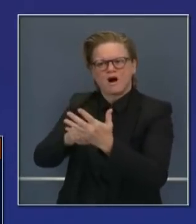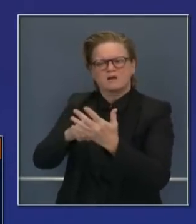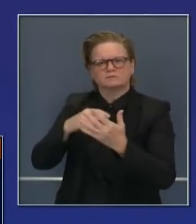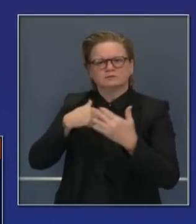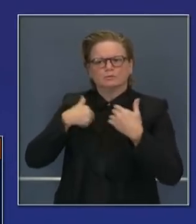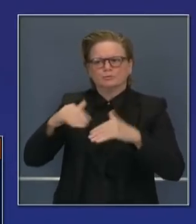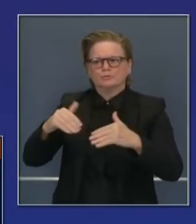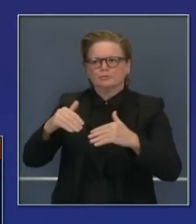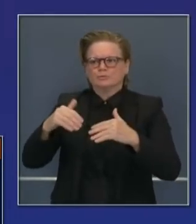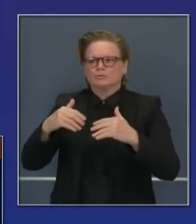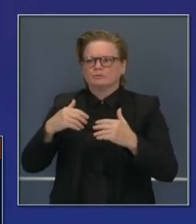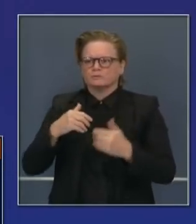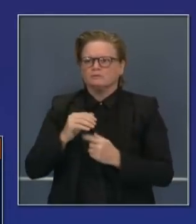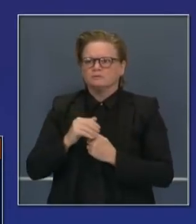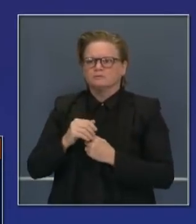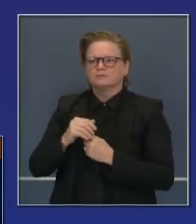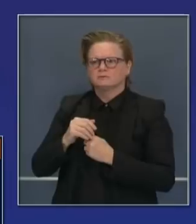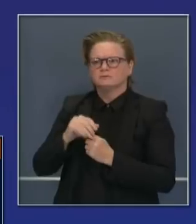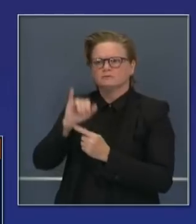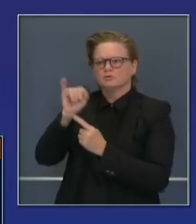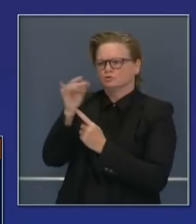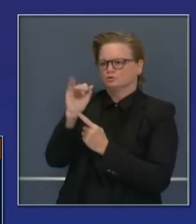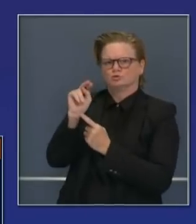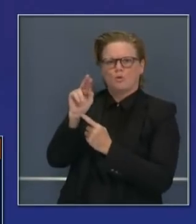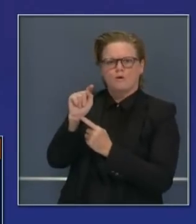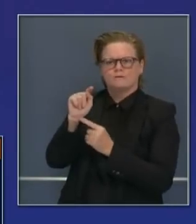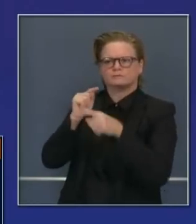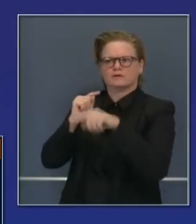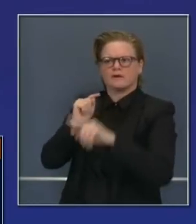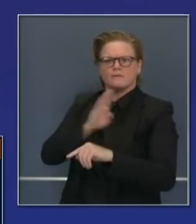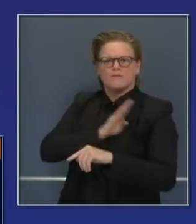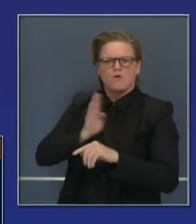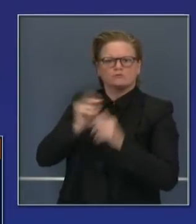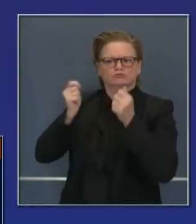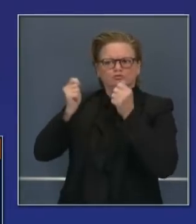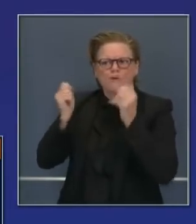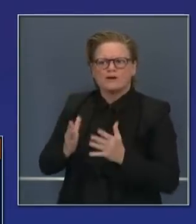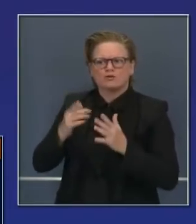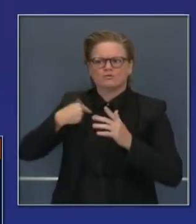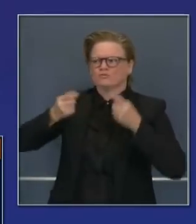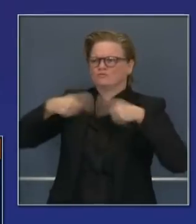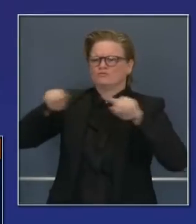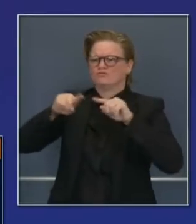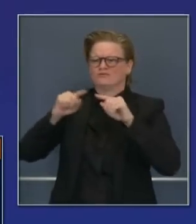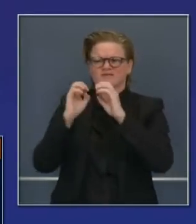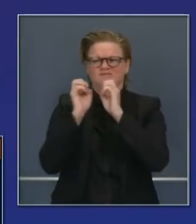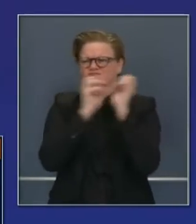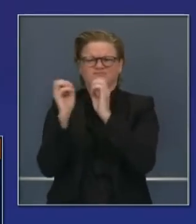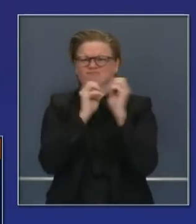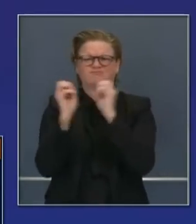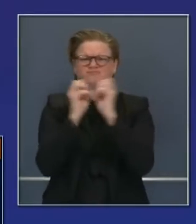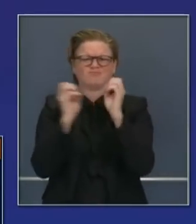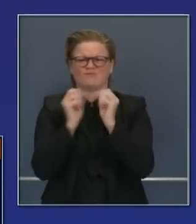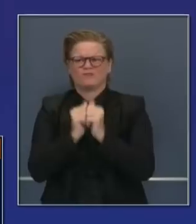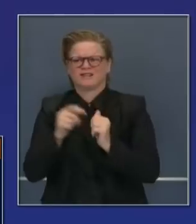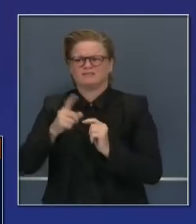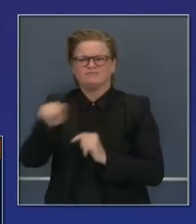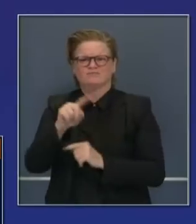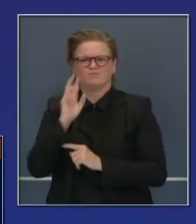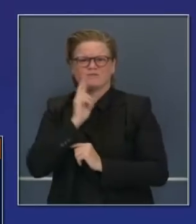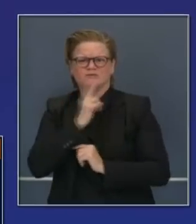and his team. I know how difficult and challenging this is, and I just want to thank them for their insight and